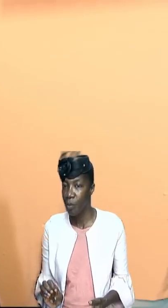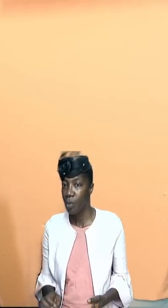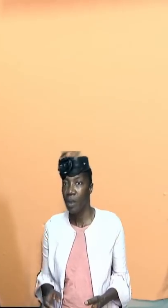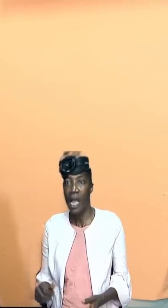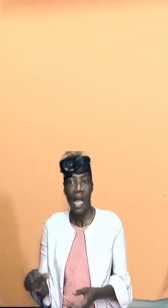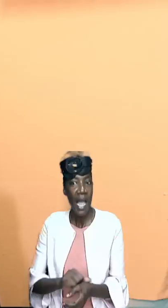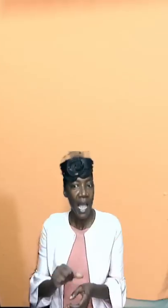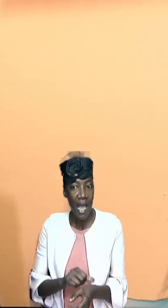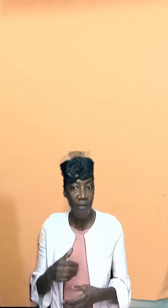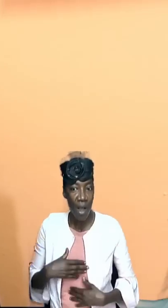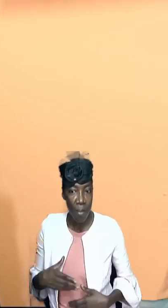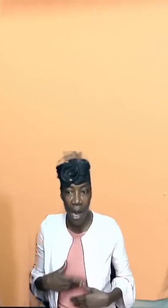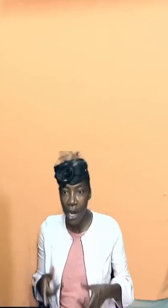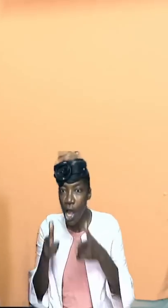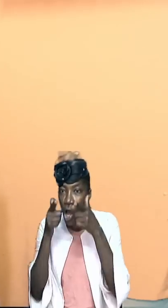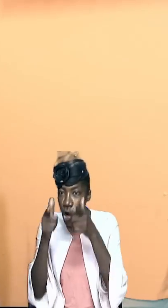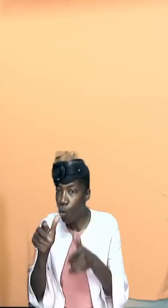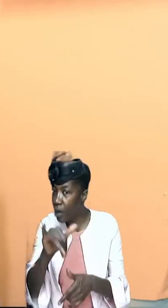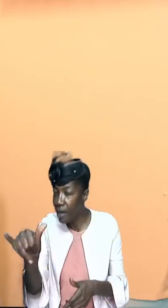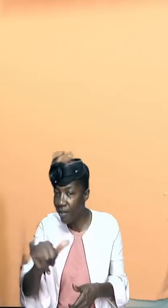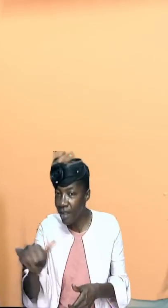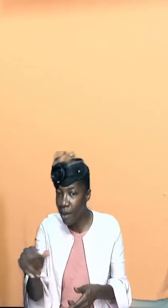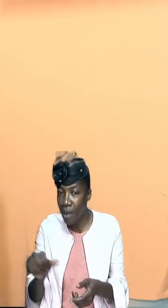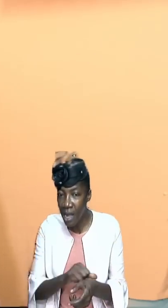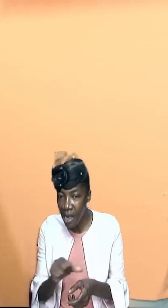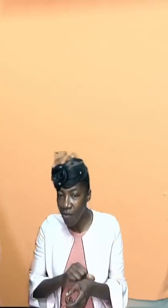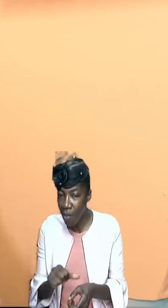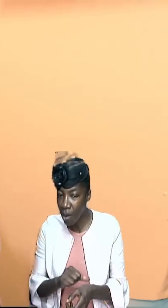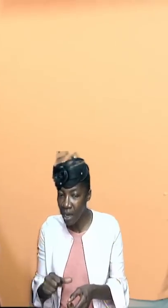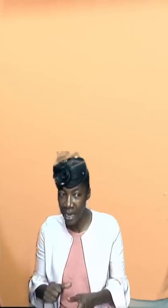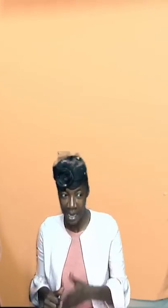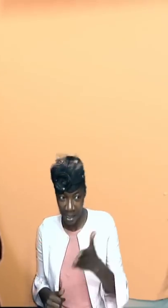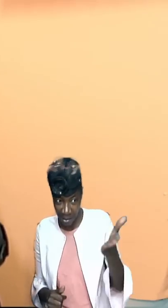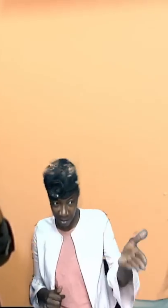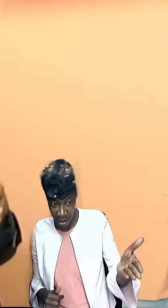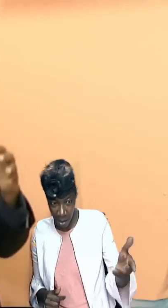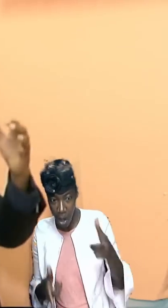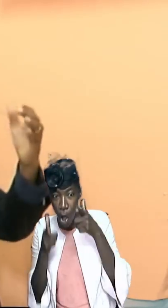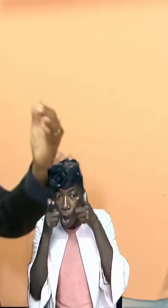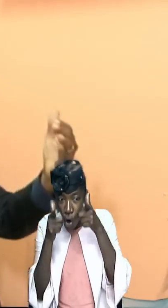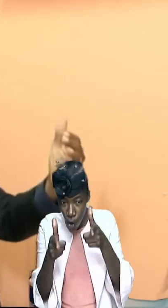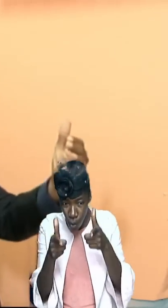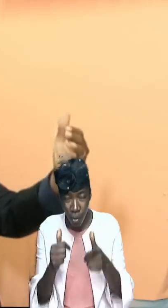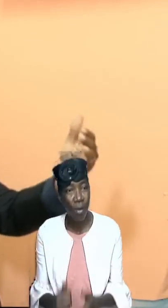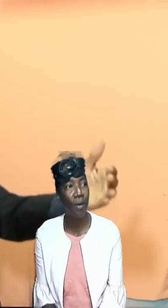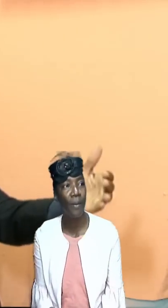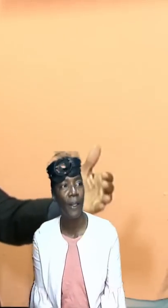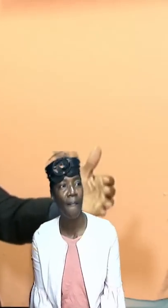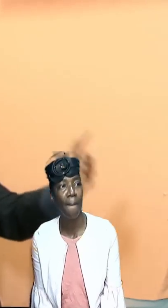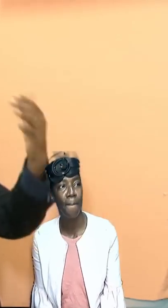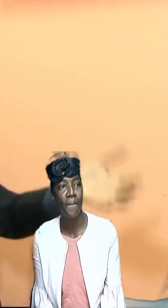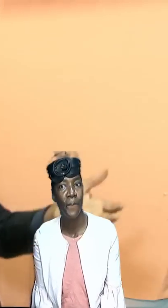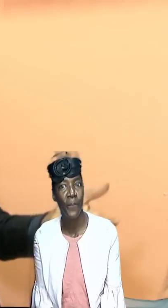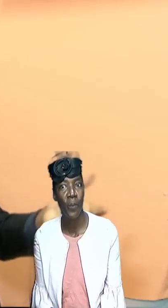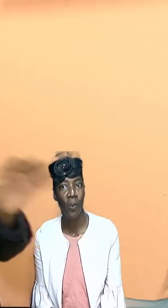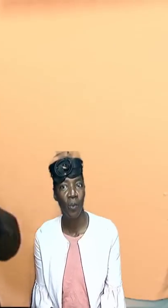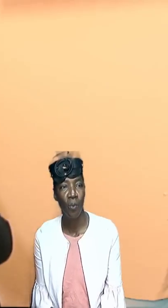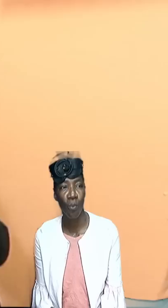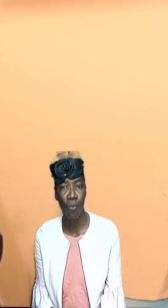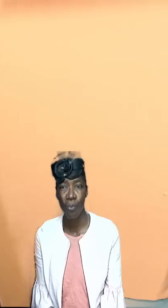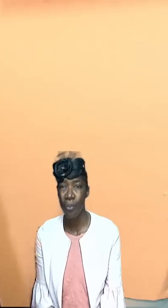alike. Everybody that is in Africa look alike. Everybody that is in the Caucasians look